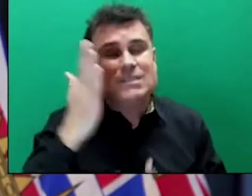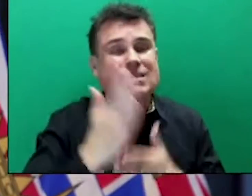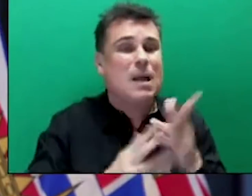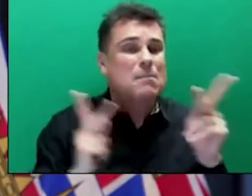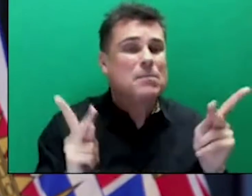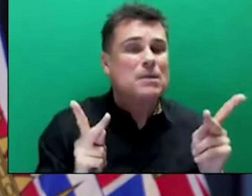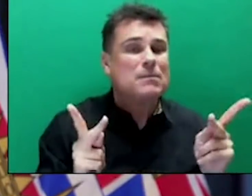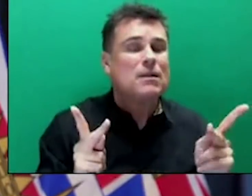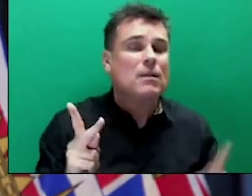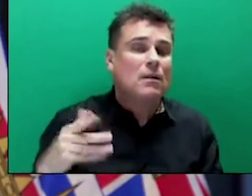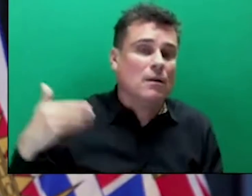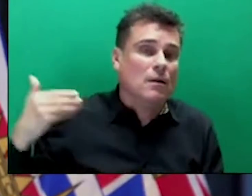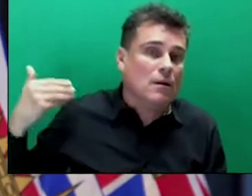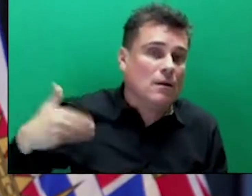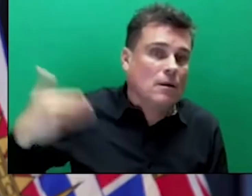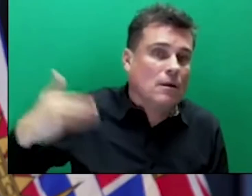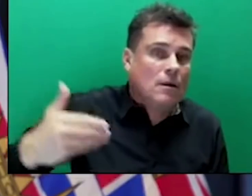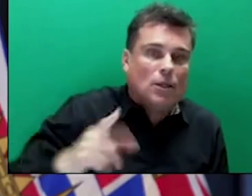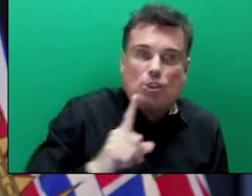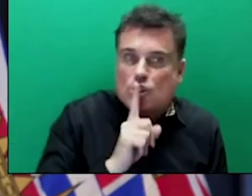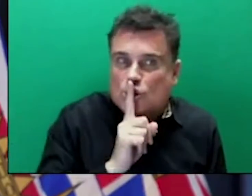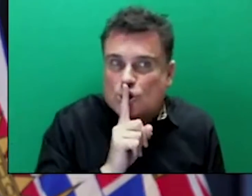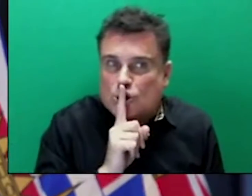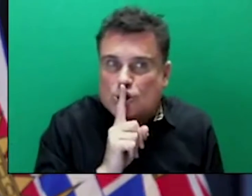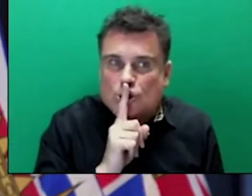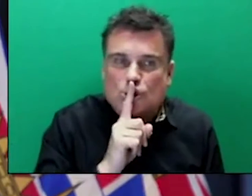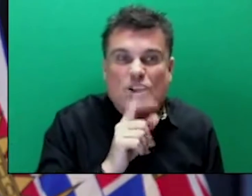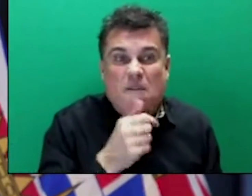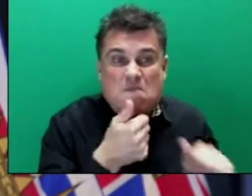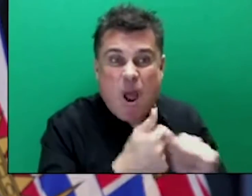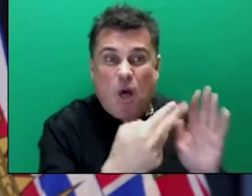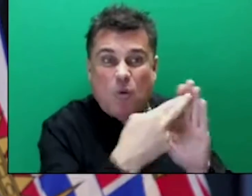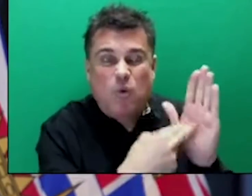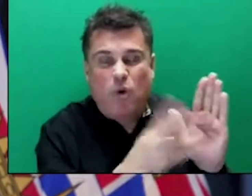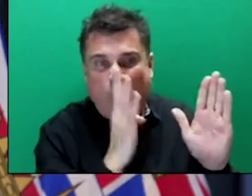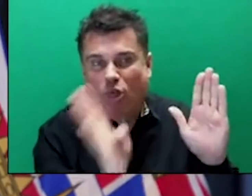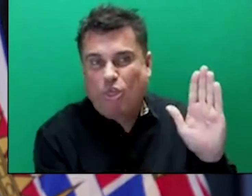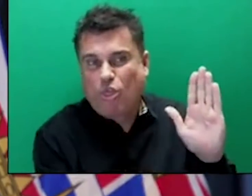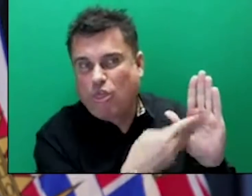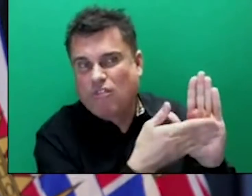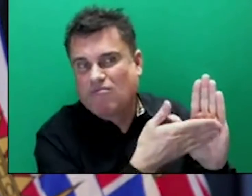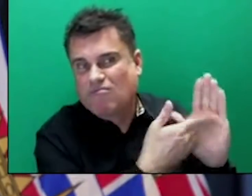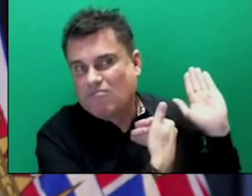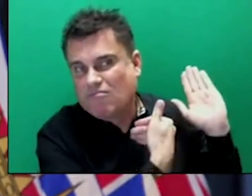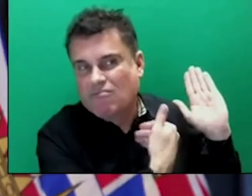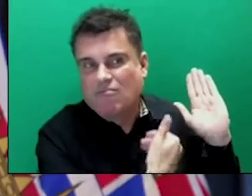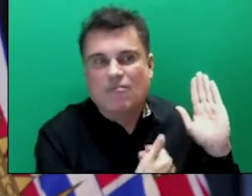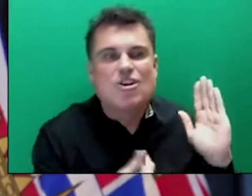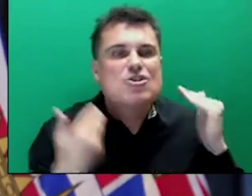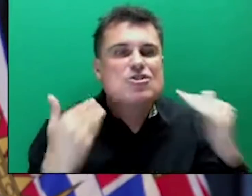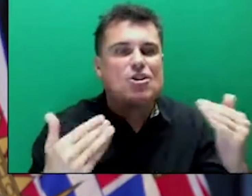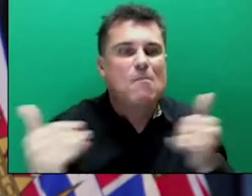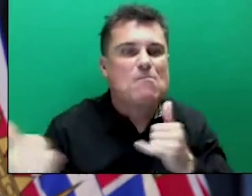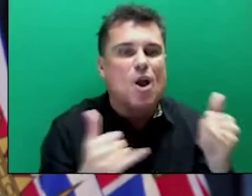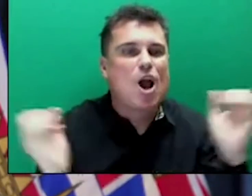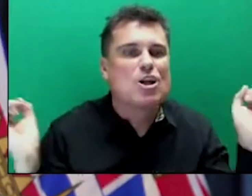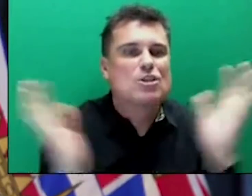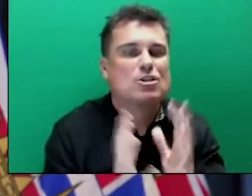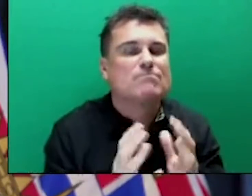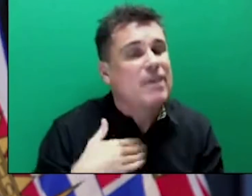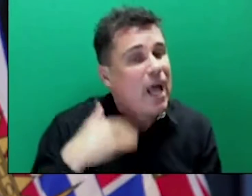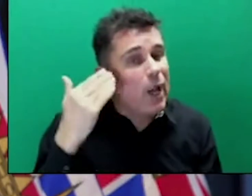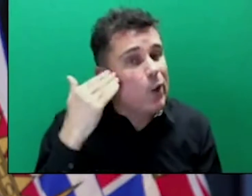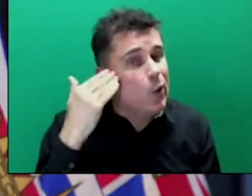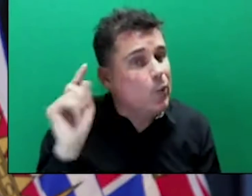is a deterrent that is only there to make sure that when people are being egregious, we have a way